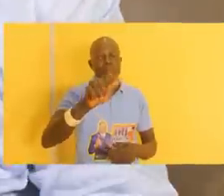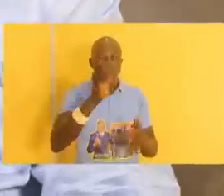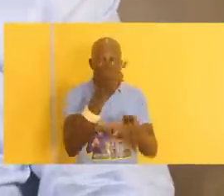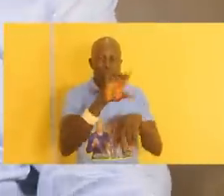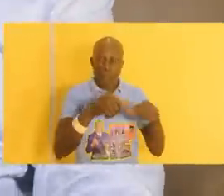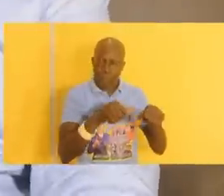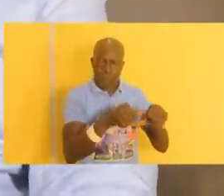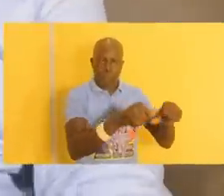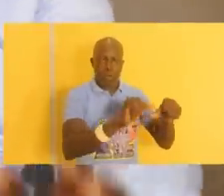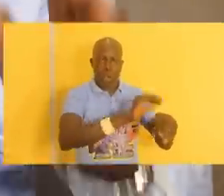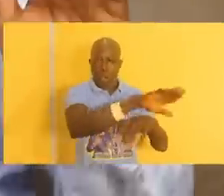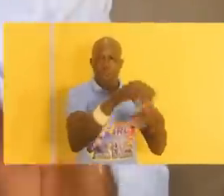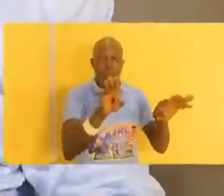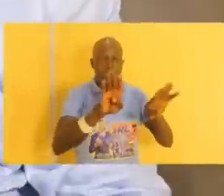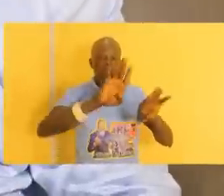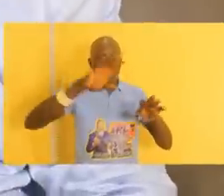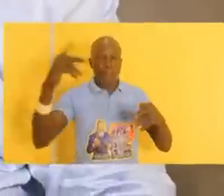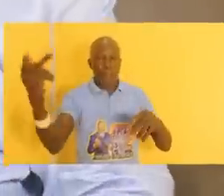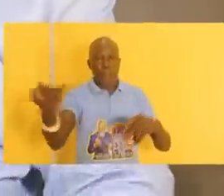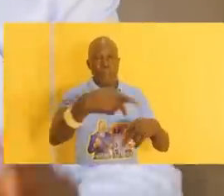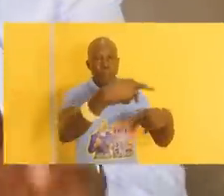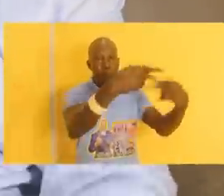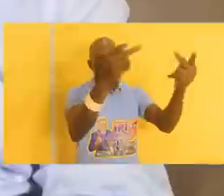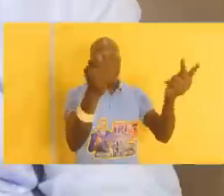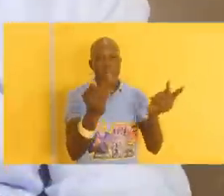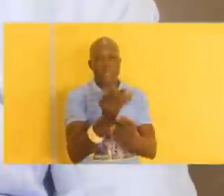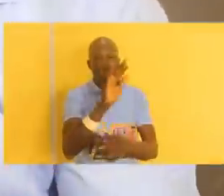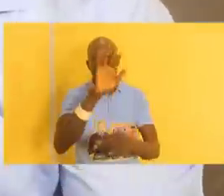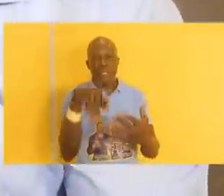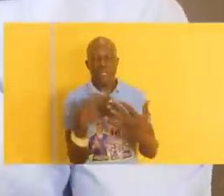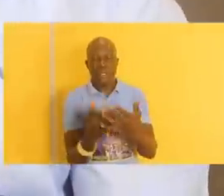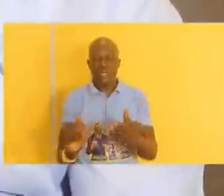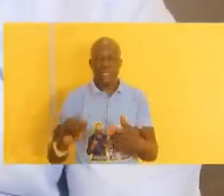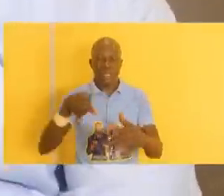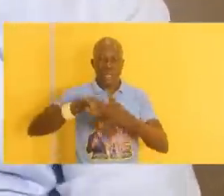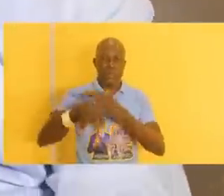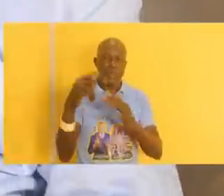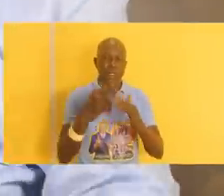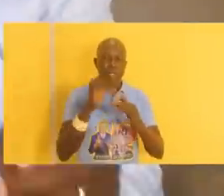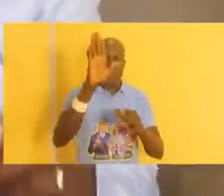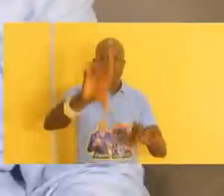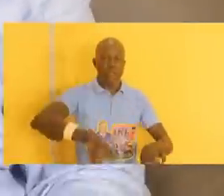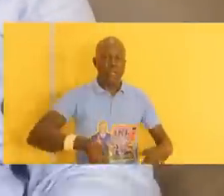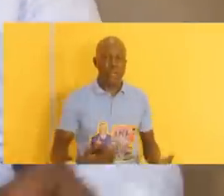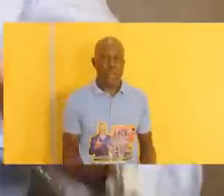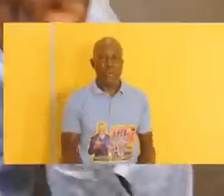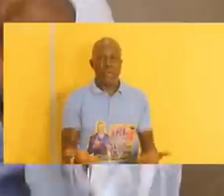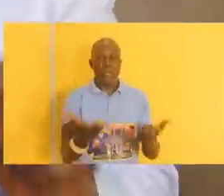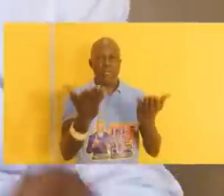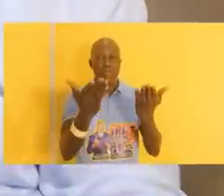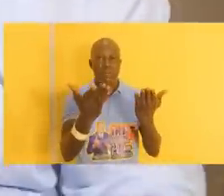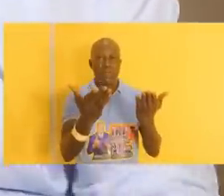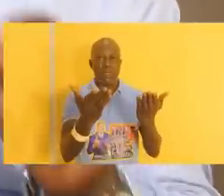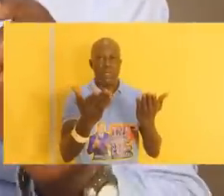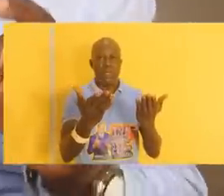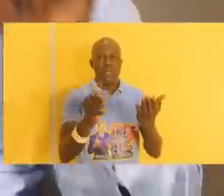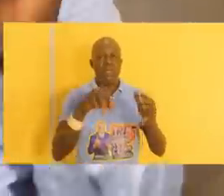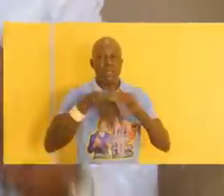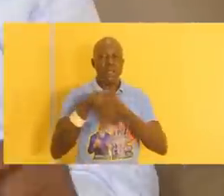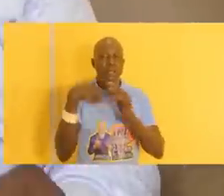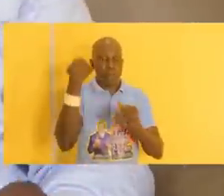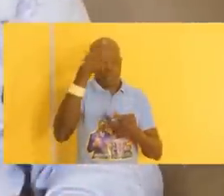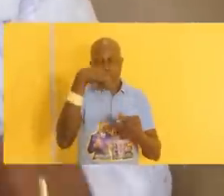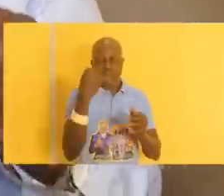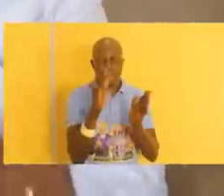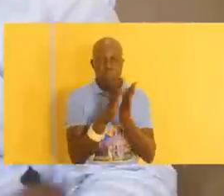follow our pages on Instagram. And follow. Follow us there. Then, yes. Jesus. In the name of Jesus. Aye, aye, aye. Your life, right? Only Facebook. On